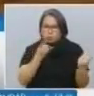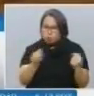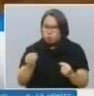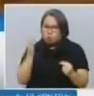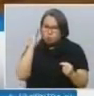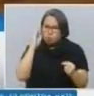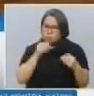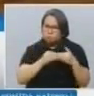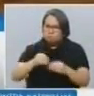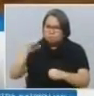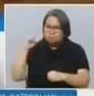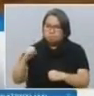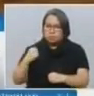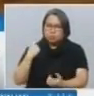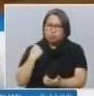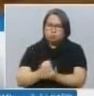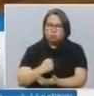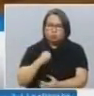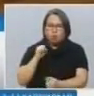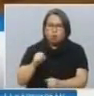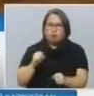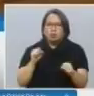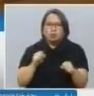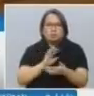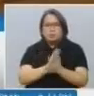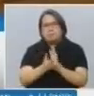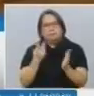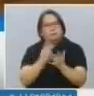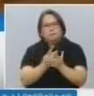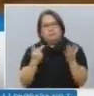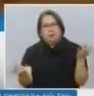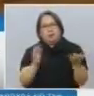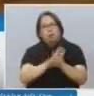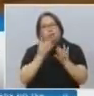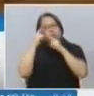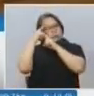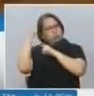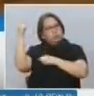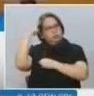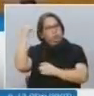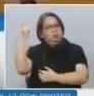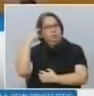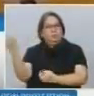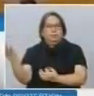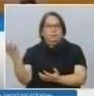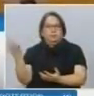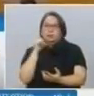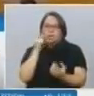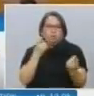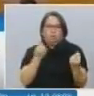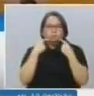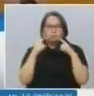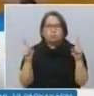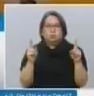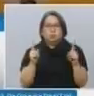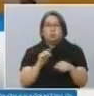only end up a failure and a hopeless dreamer. As a worker of government,